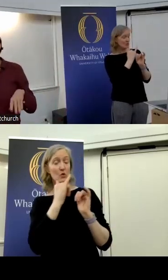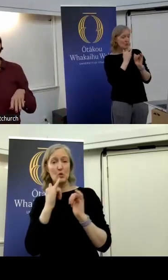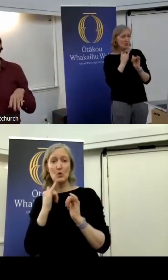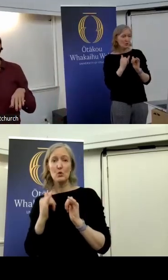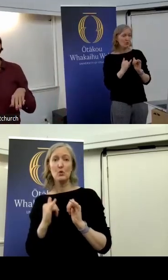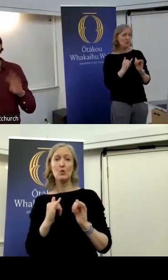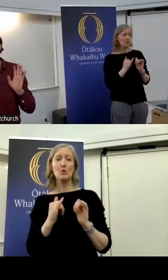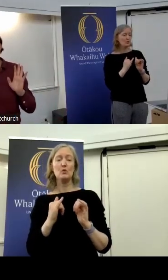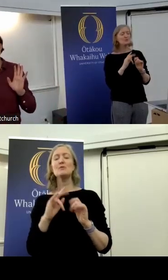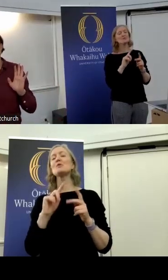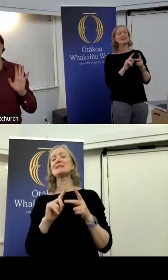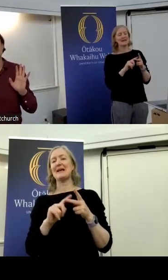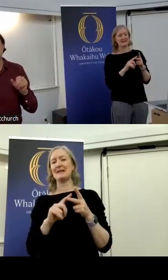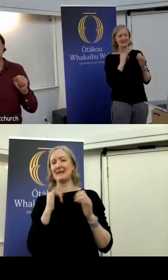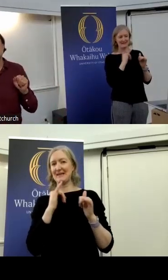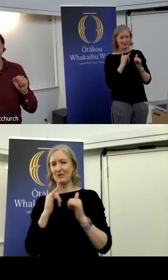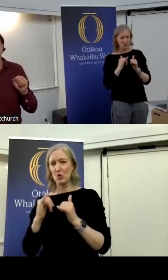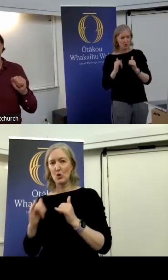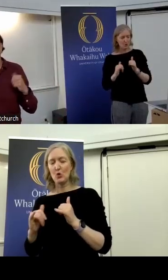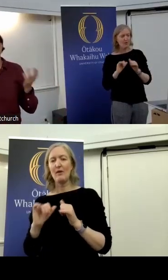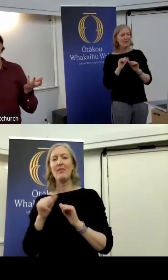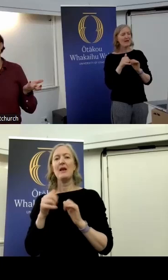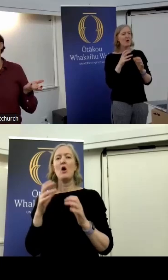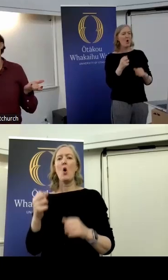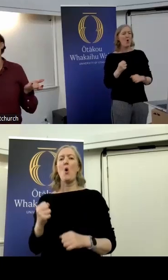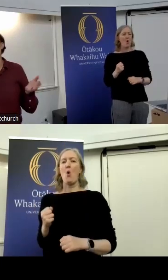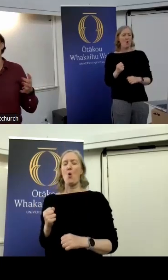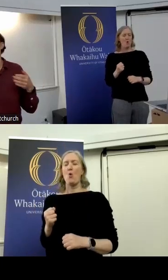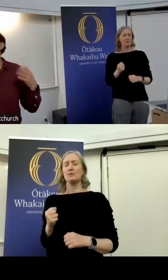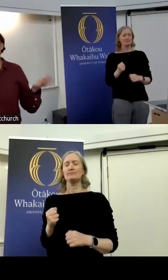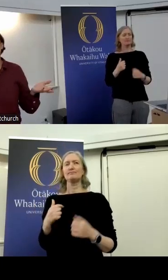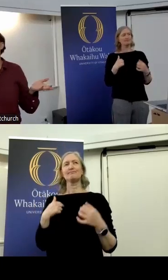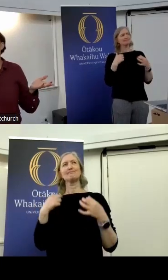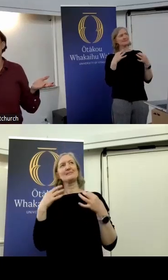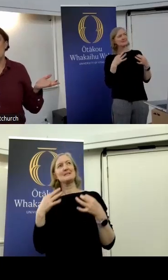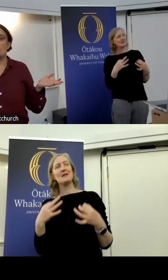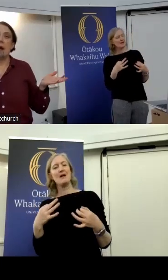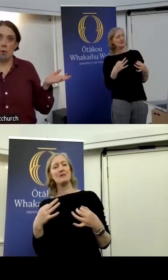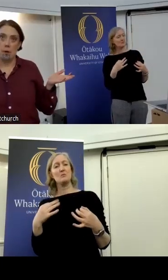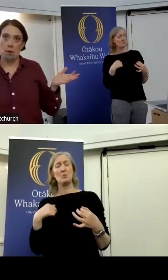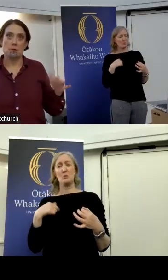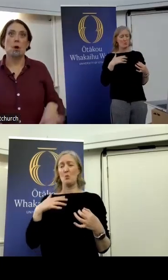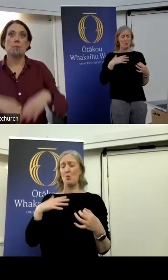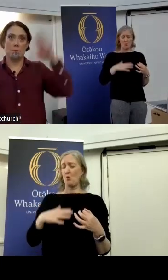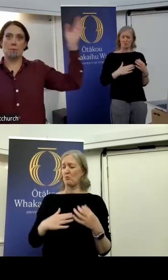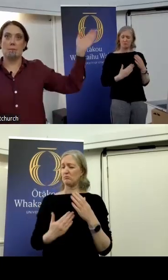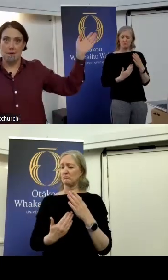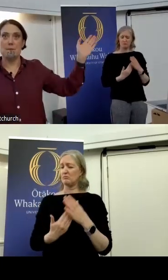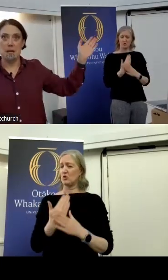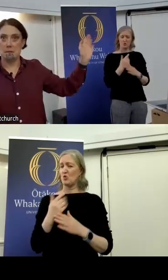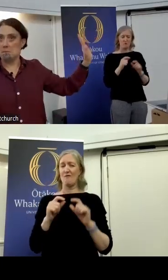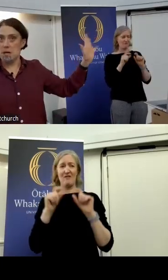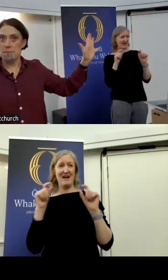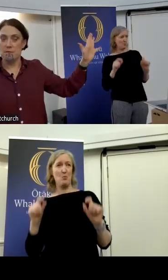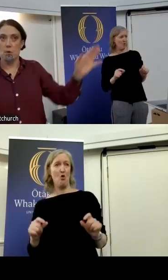we paused and we thought, do we want to design a new framework, you know,